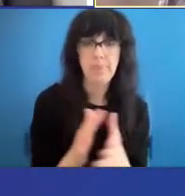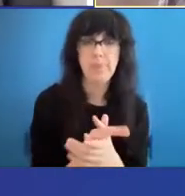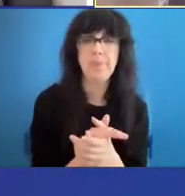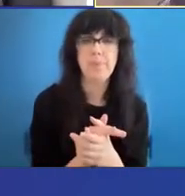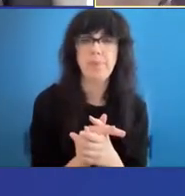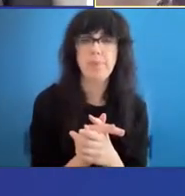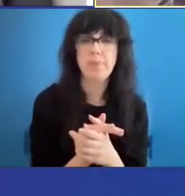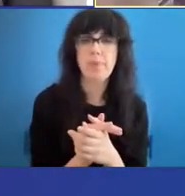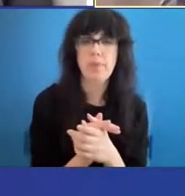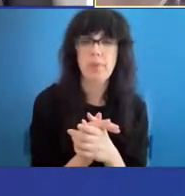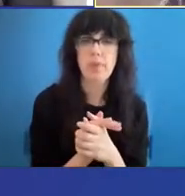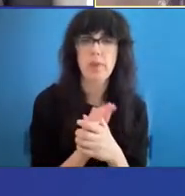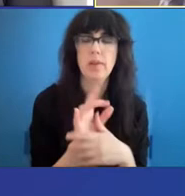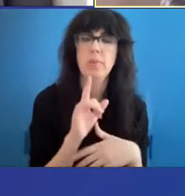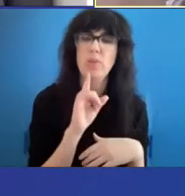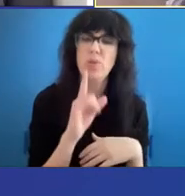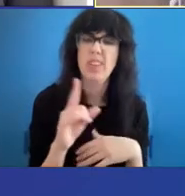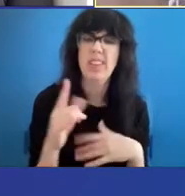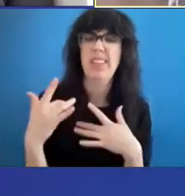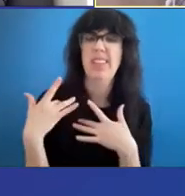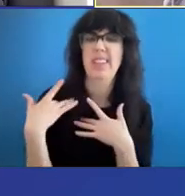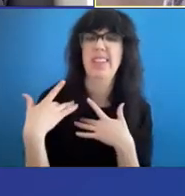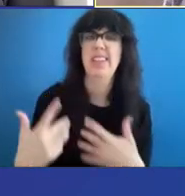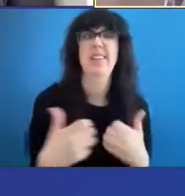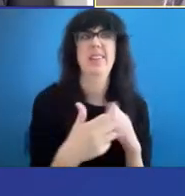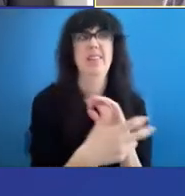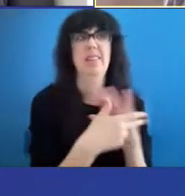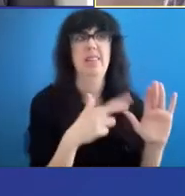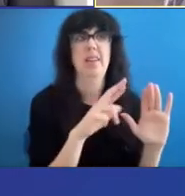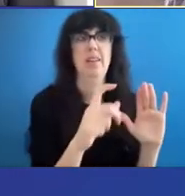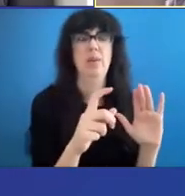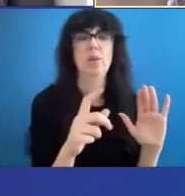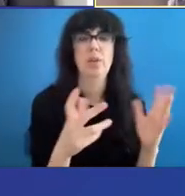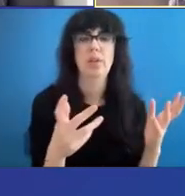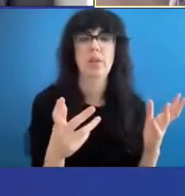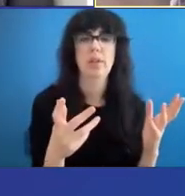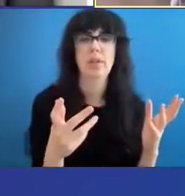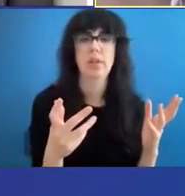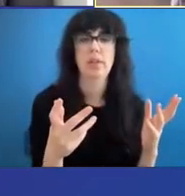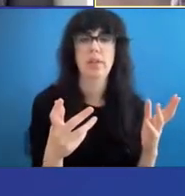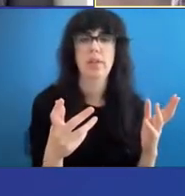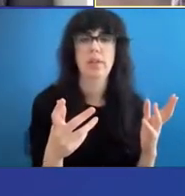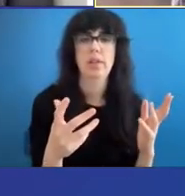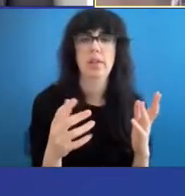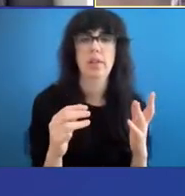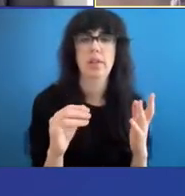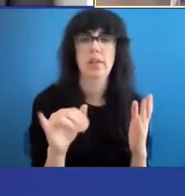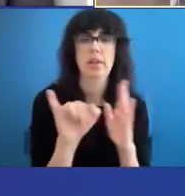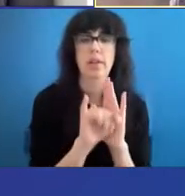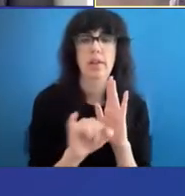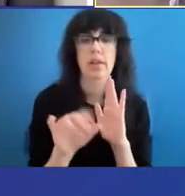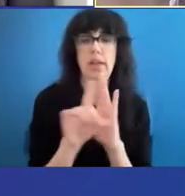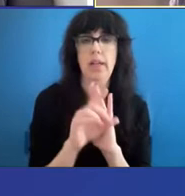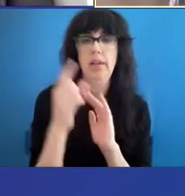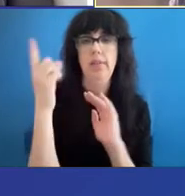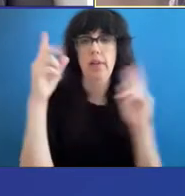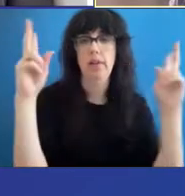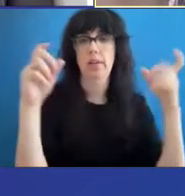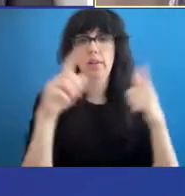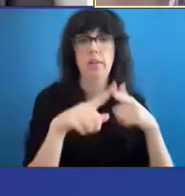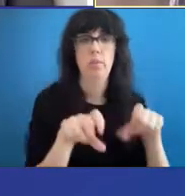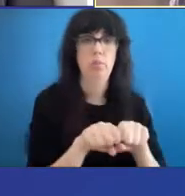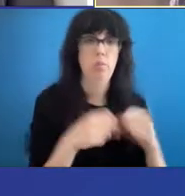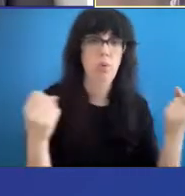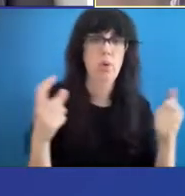more diagnosis sort of means to, you know, identify something that's broken or